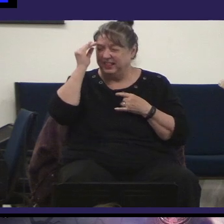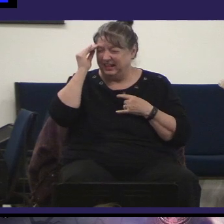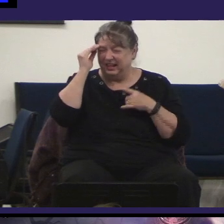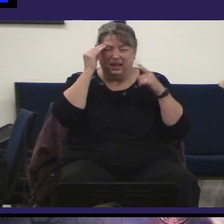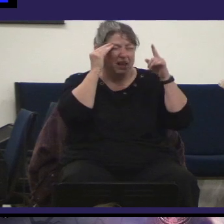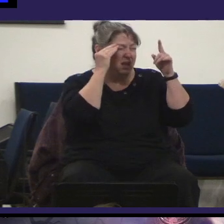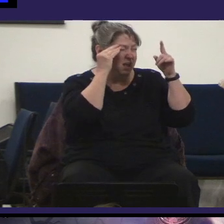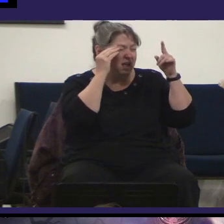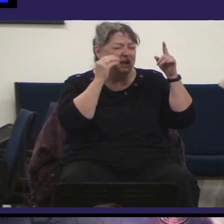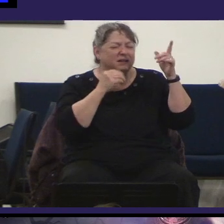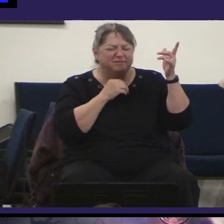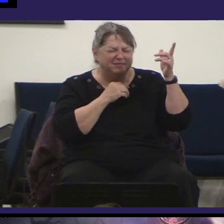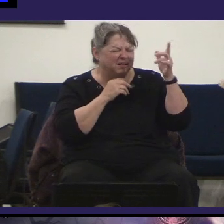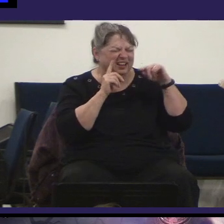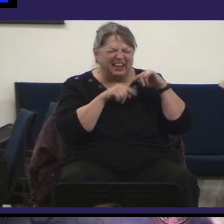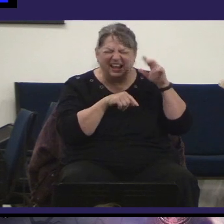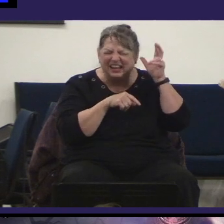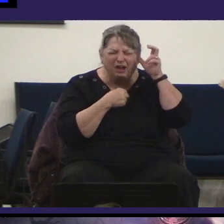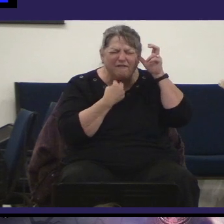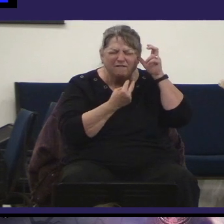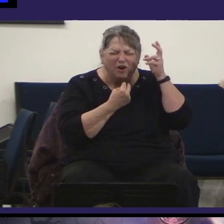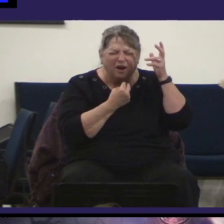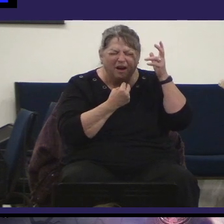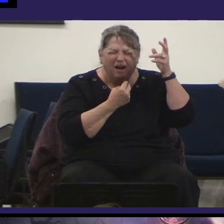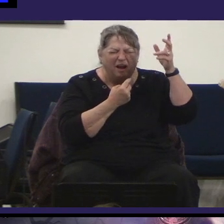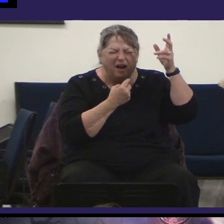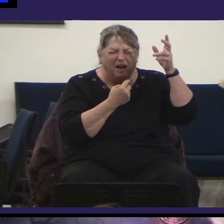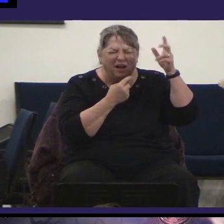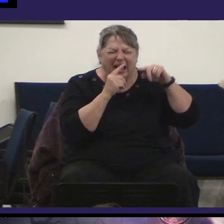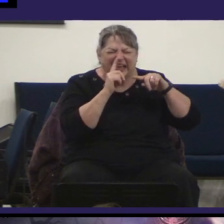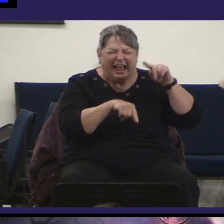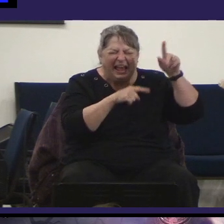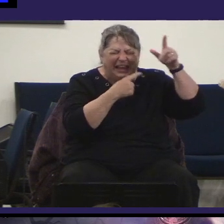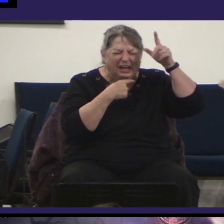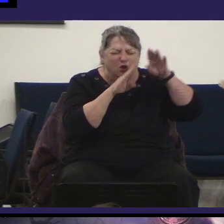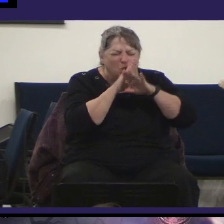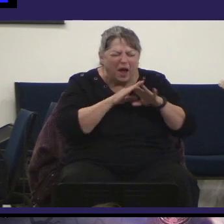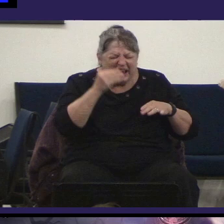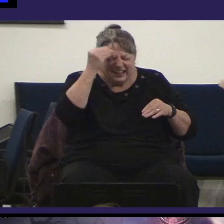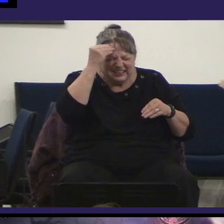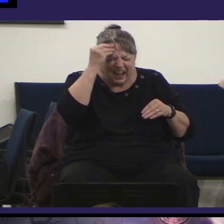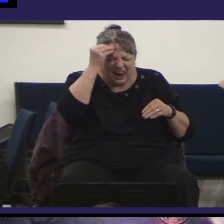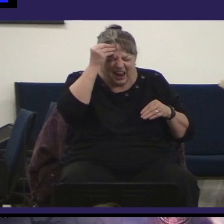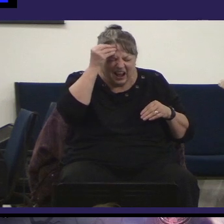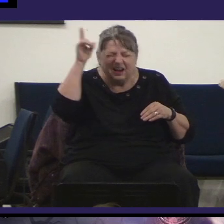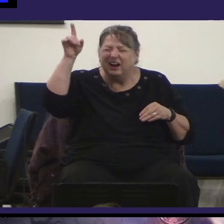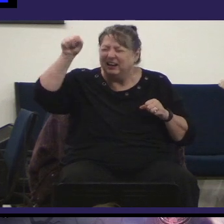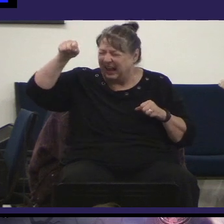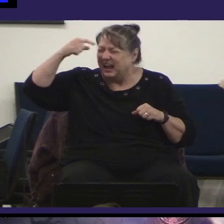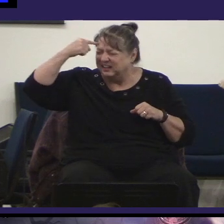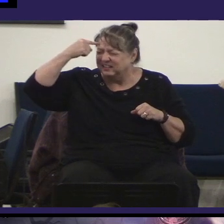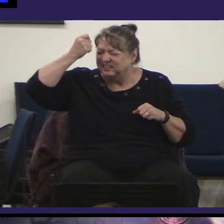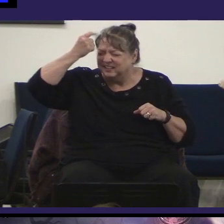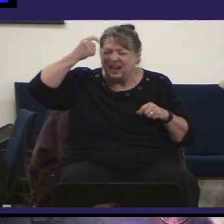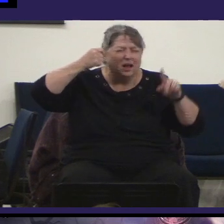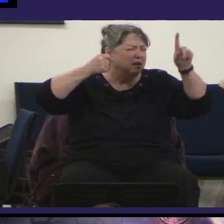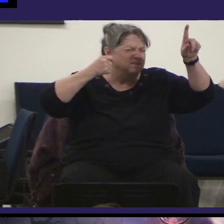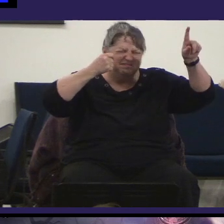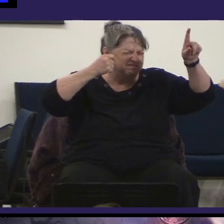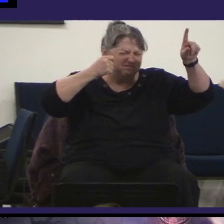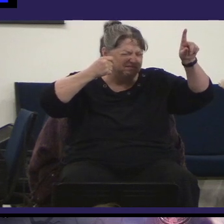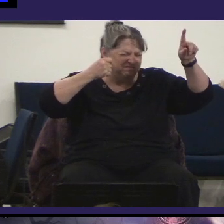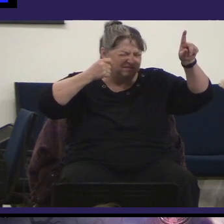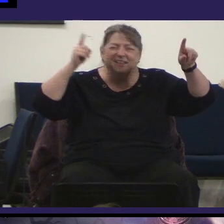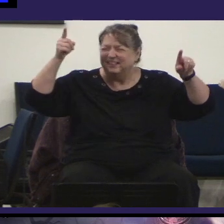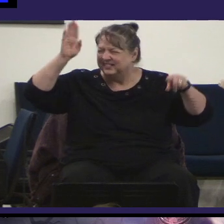you. And so you need to pray out loud if you're going to rebuke, if you're going to pray for someone's spiritual walk with God in the name of Jesus.